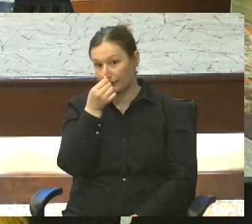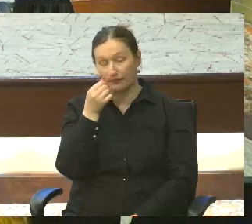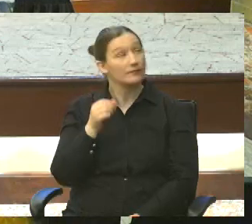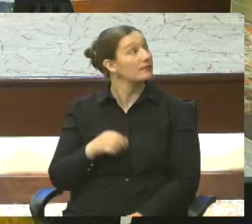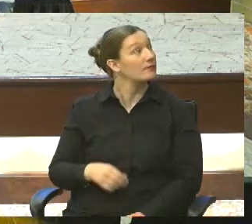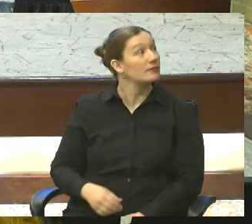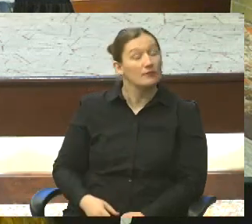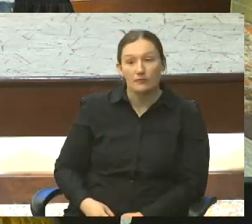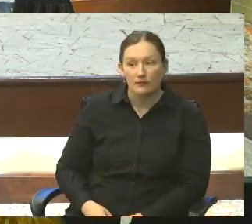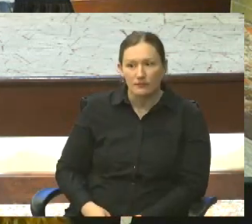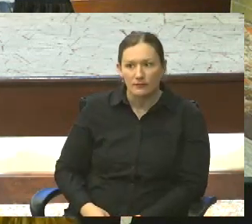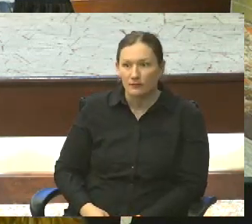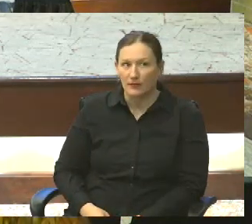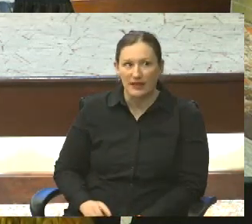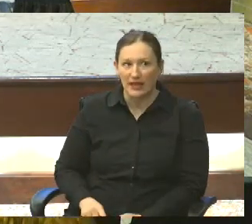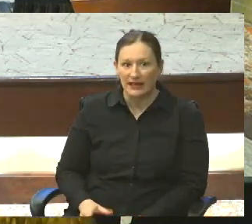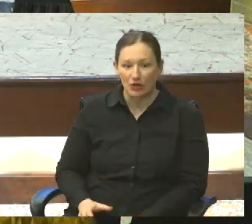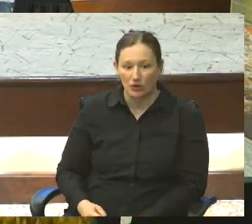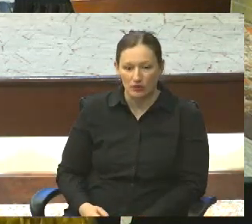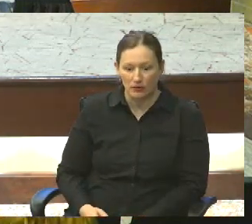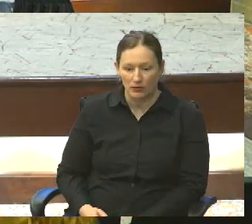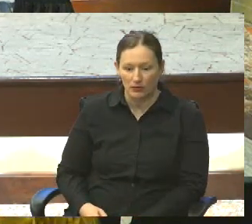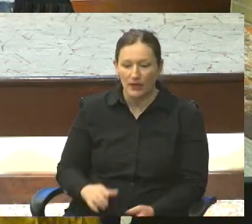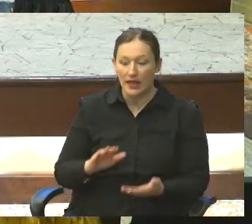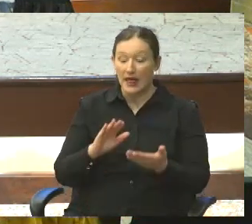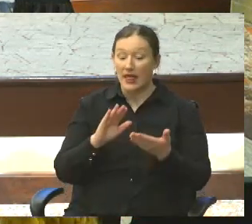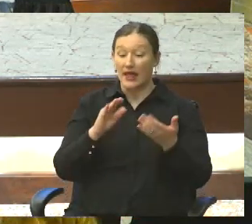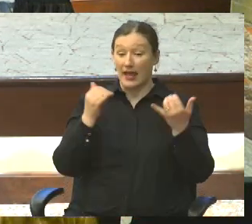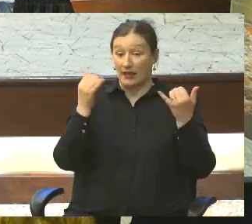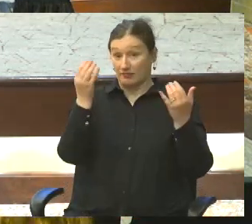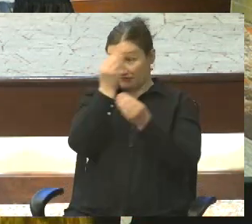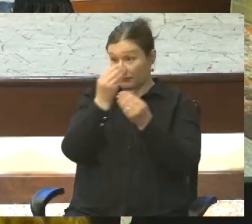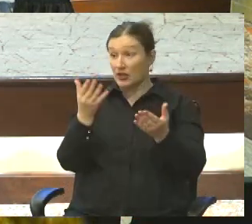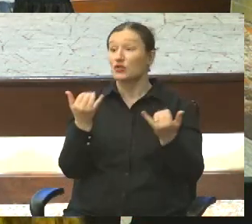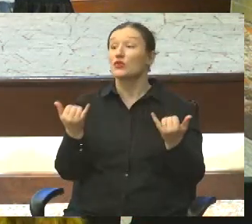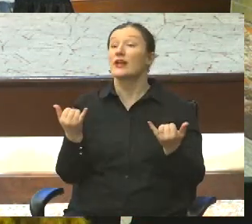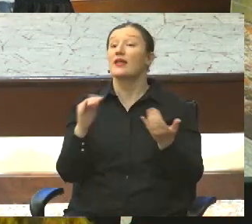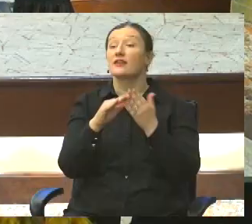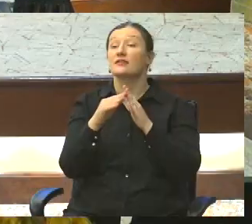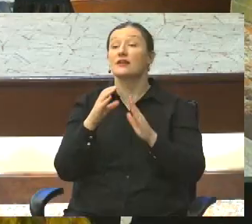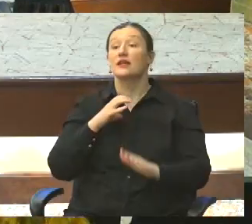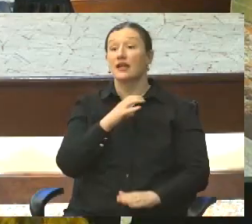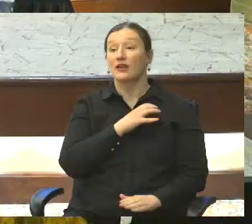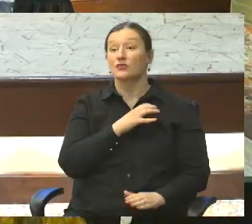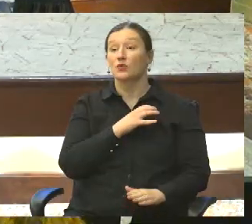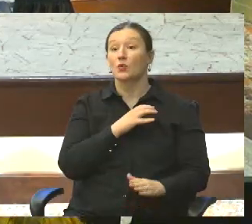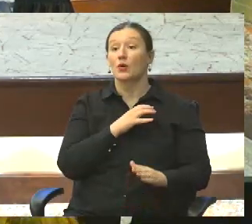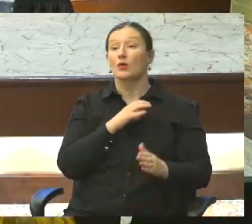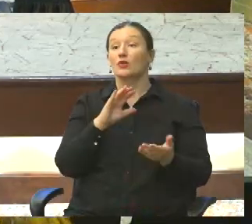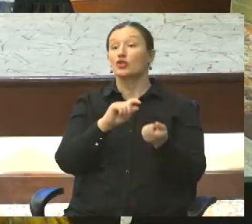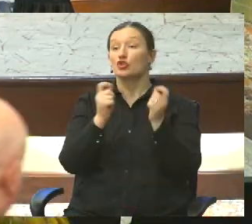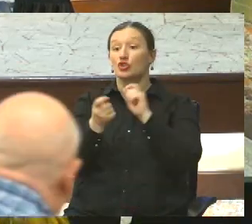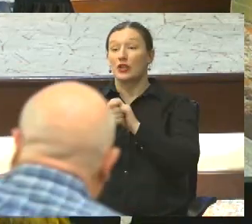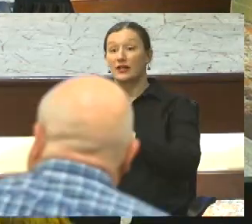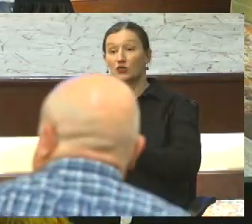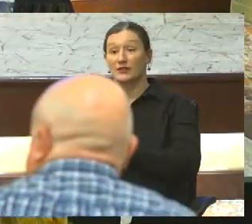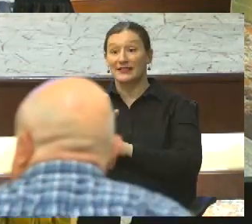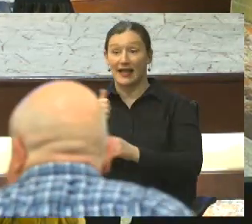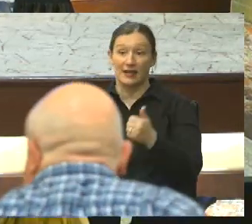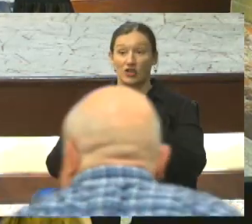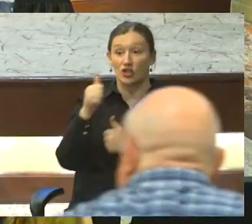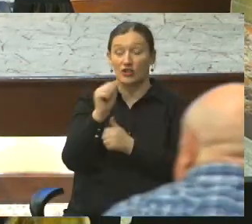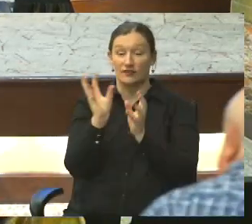Notice is hereby given that the City Council will go into executive session in accordance with the following provisions. 1, attorney